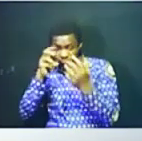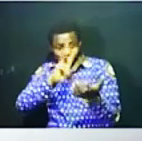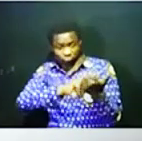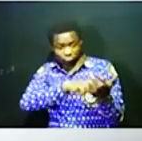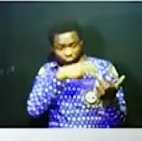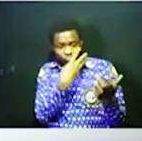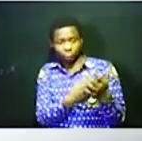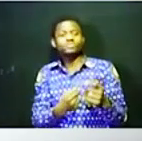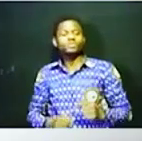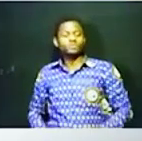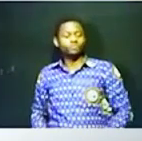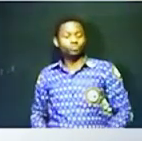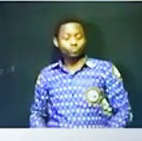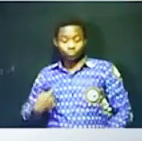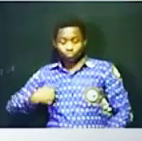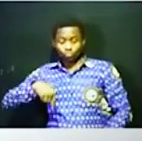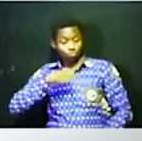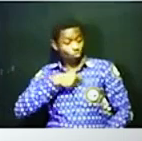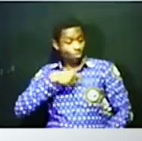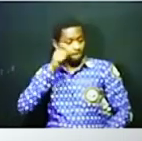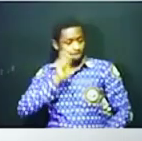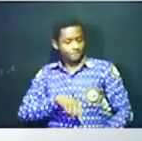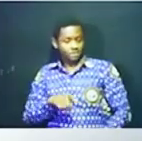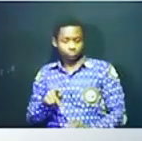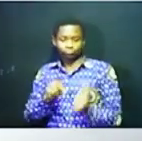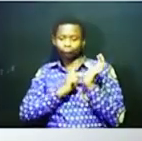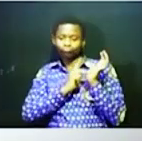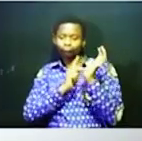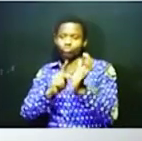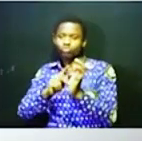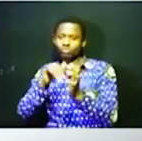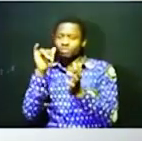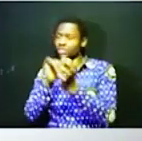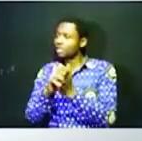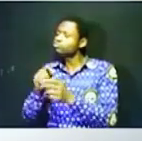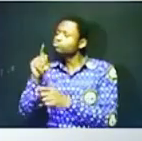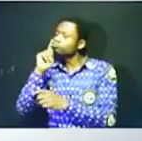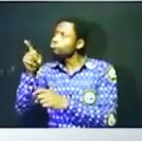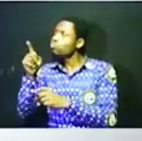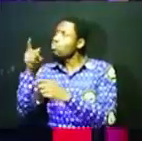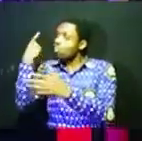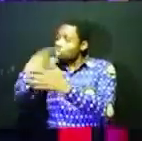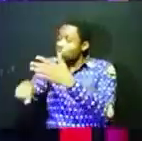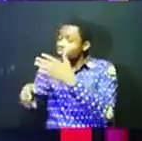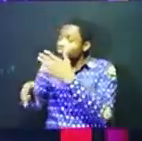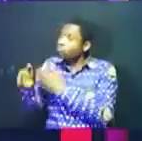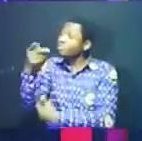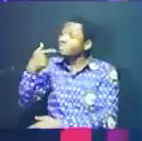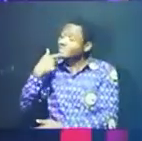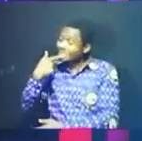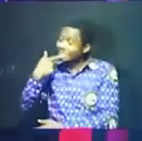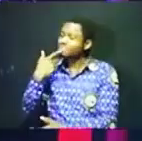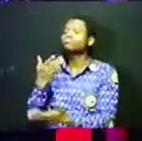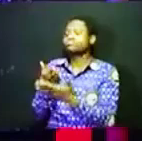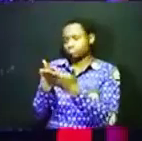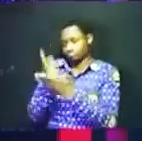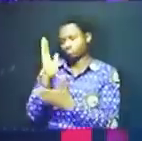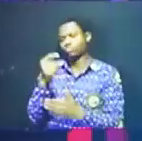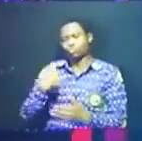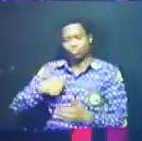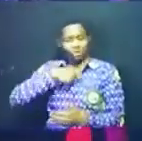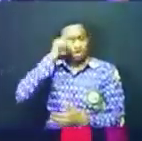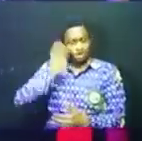We have to prove that what God has said is correct. The third